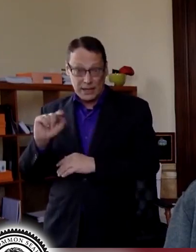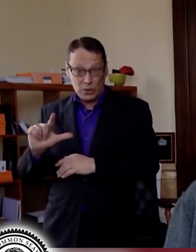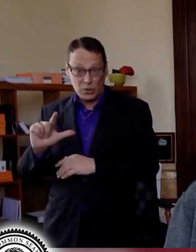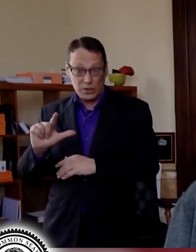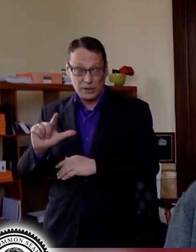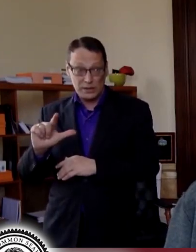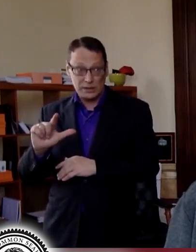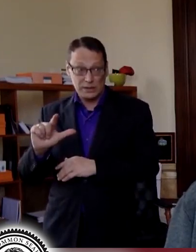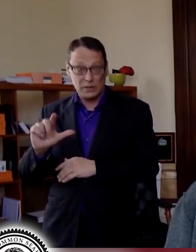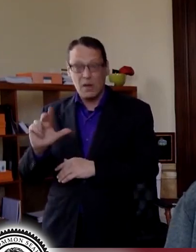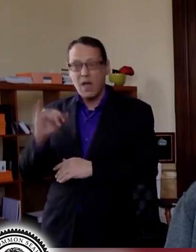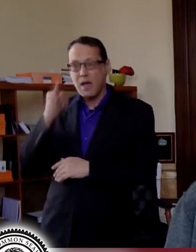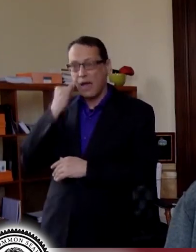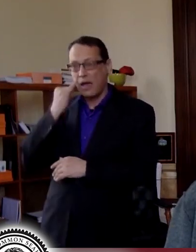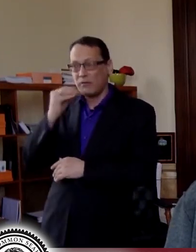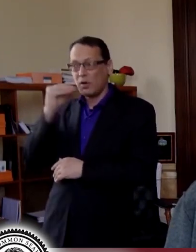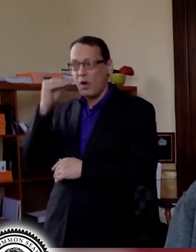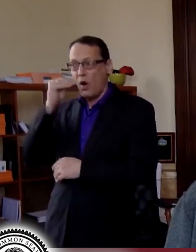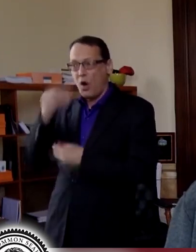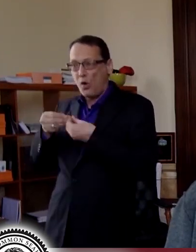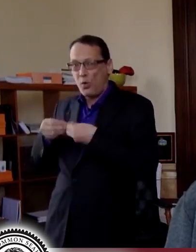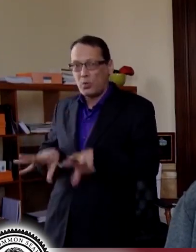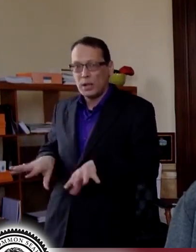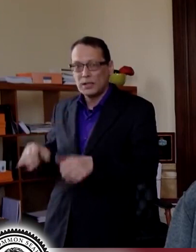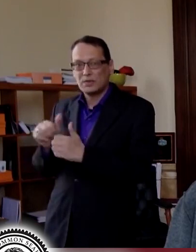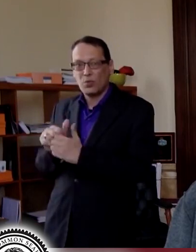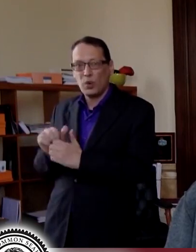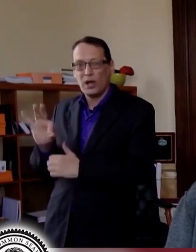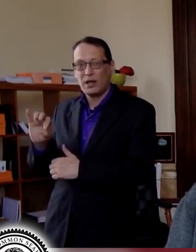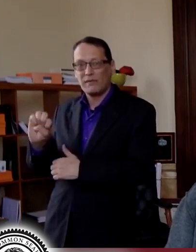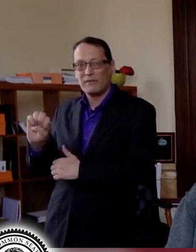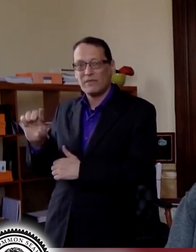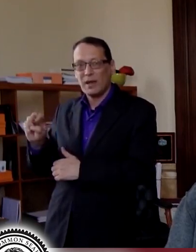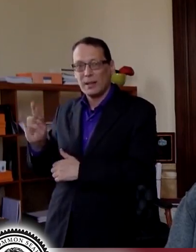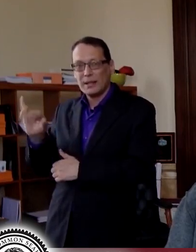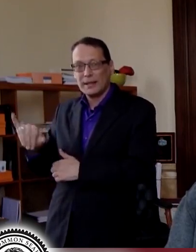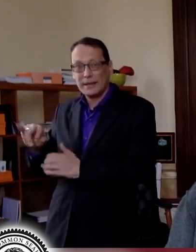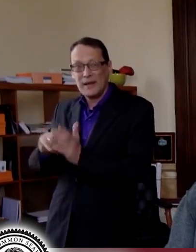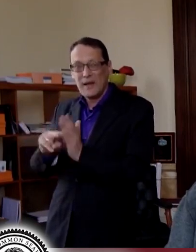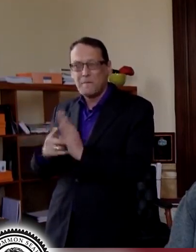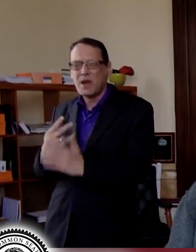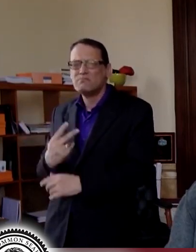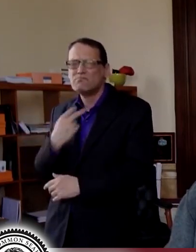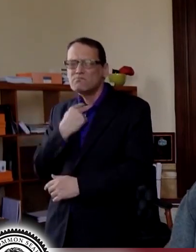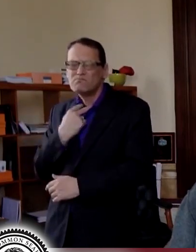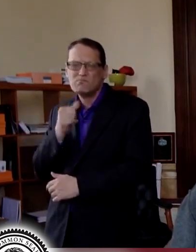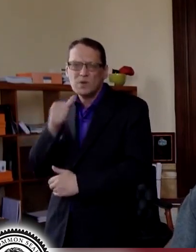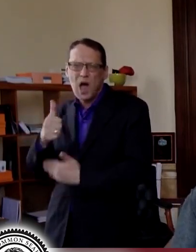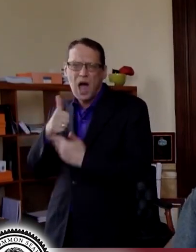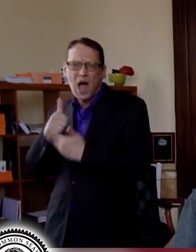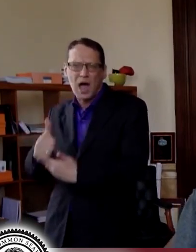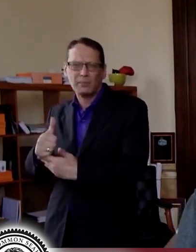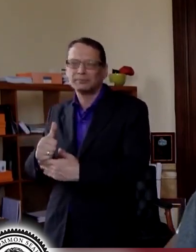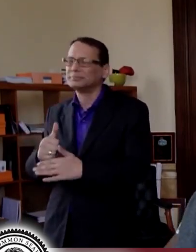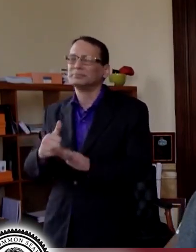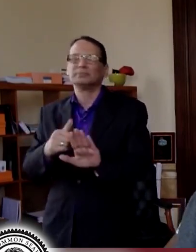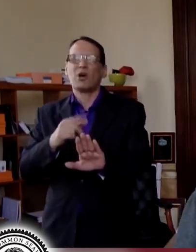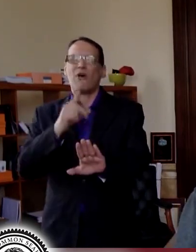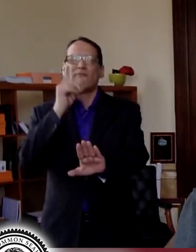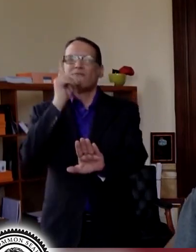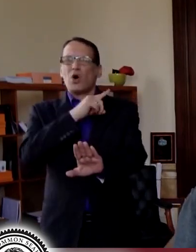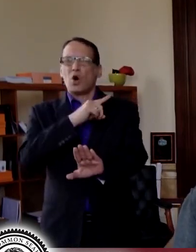an unhoused individual who has a felony conviction? No, that's not true. That's not true at all. We are helping